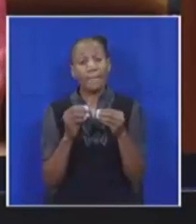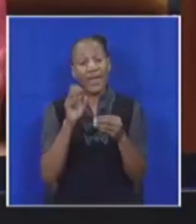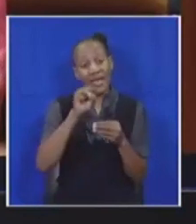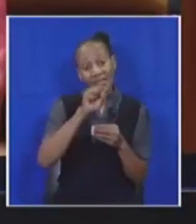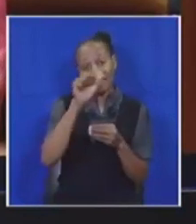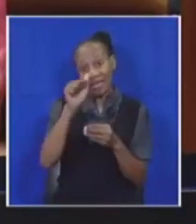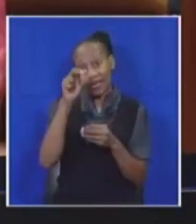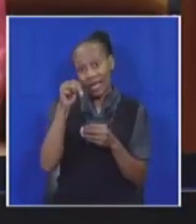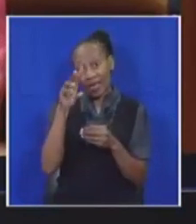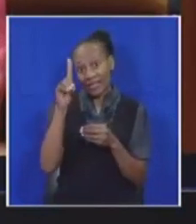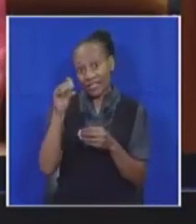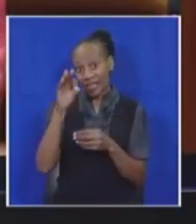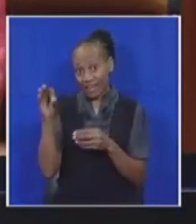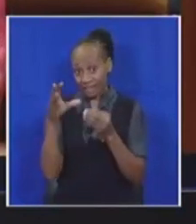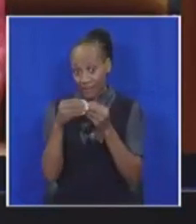Force.